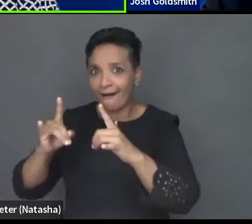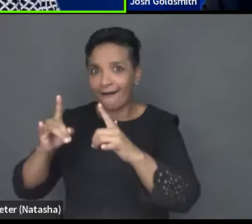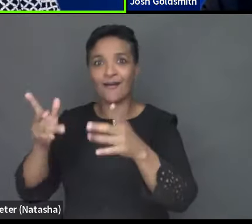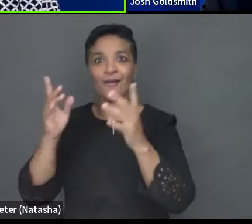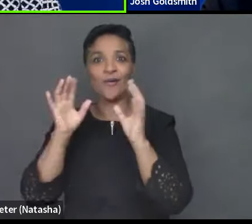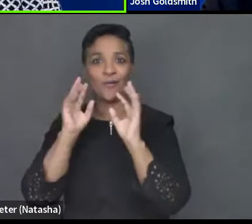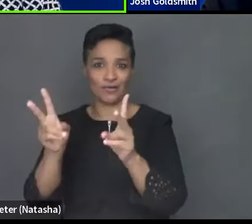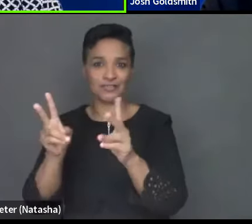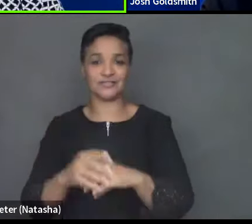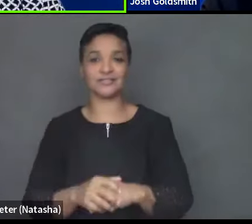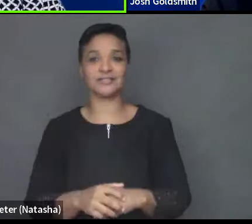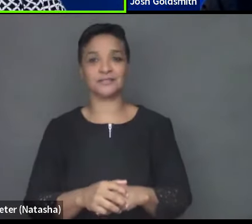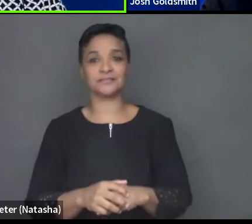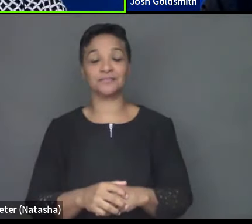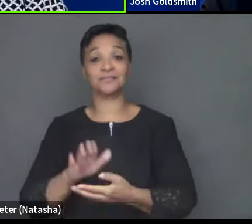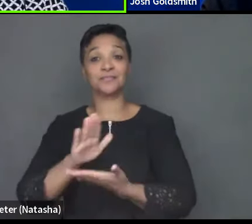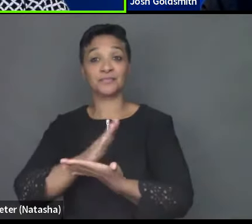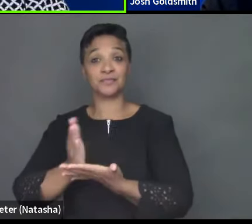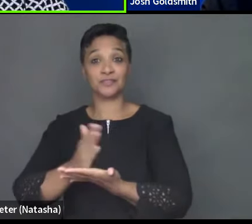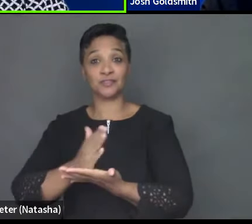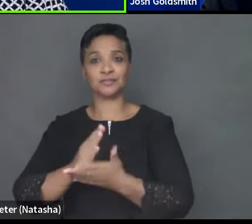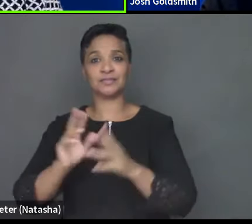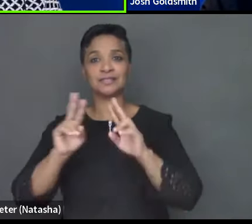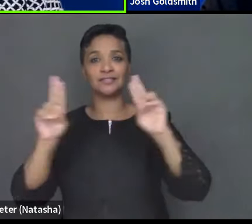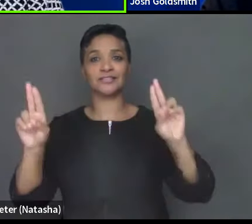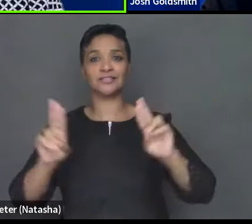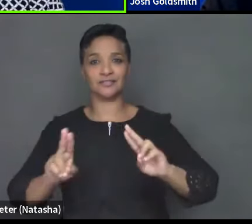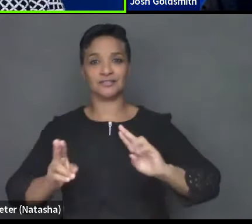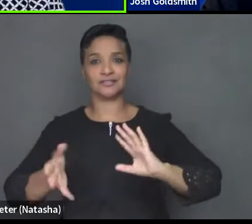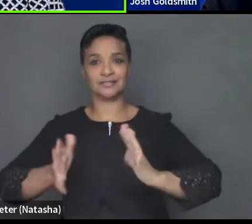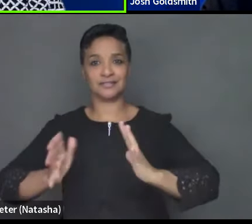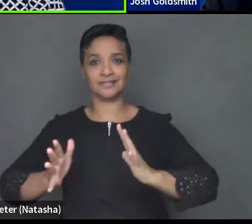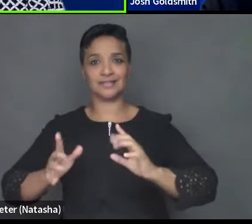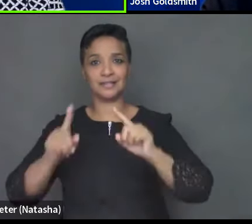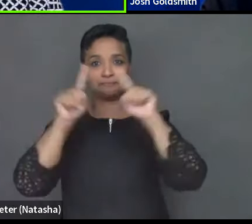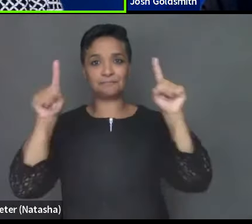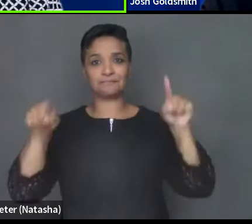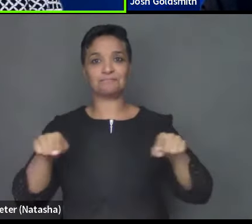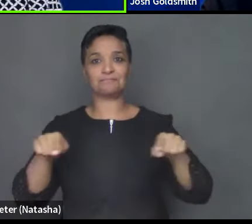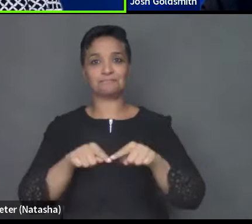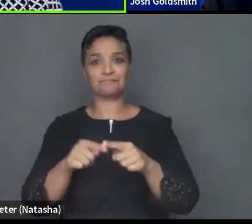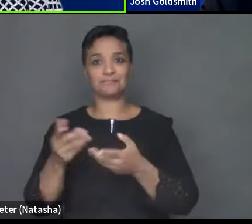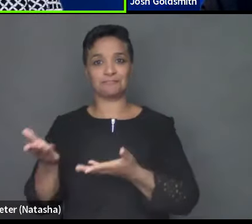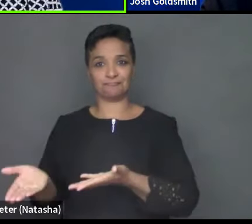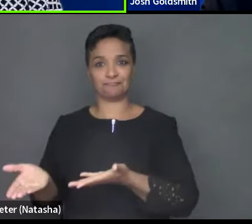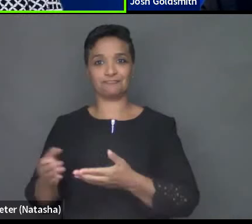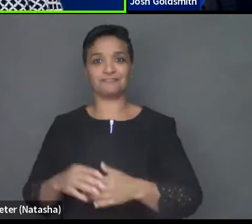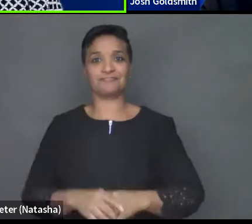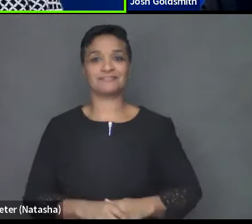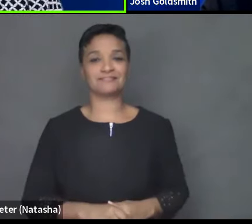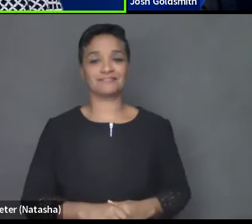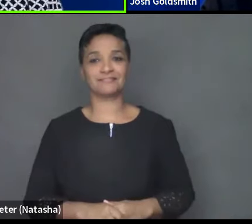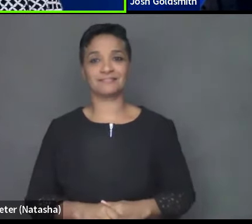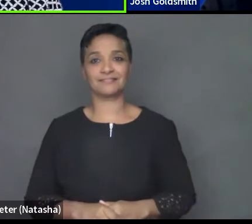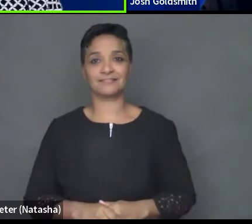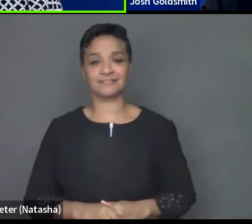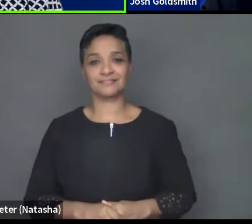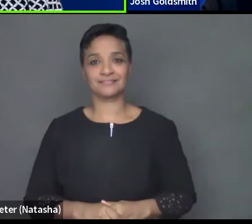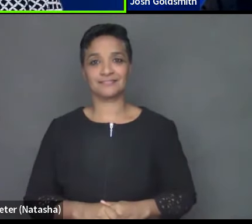into international sign language available on this call. And so we couldn't be happier